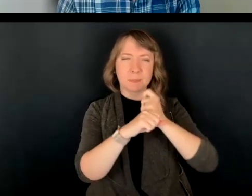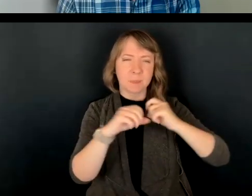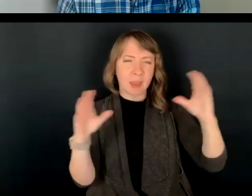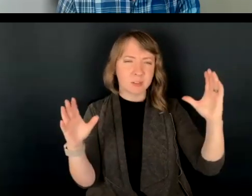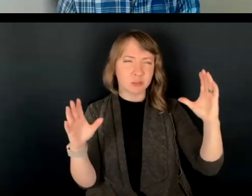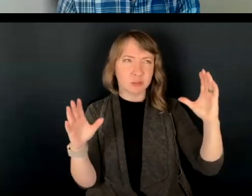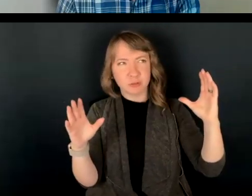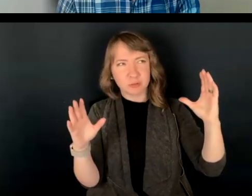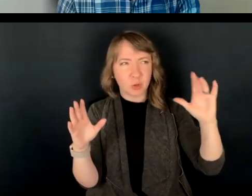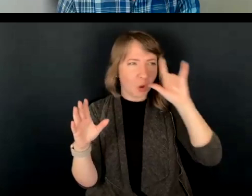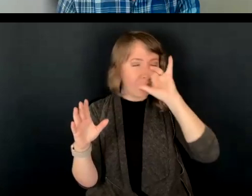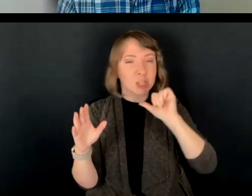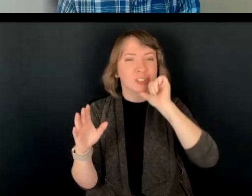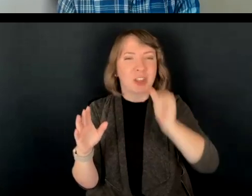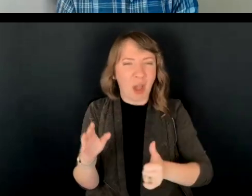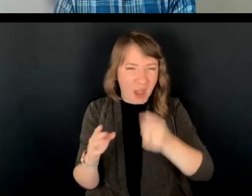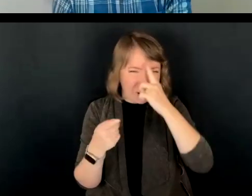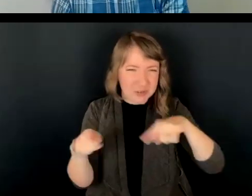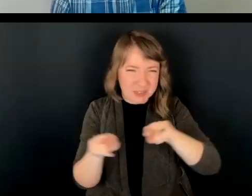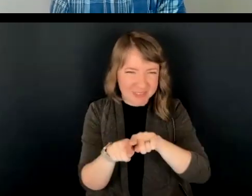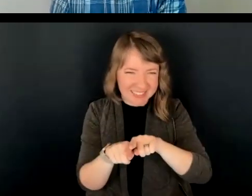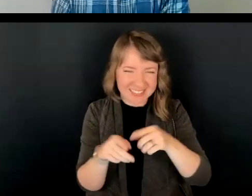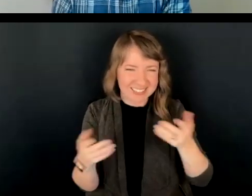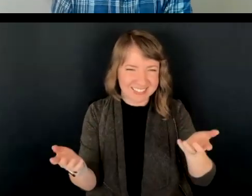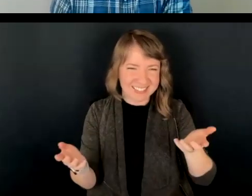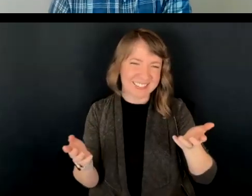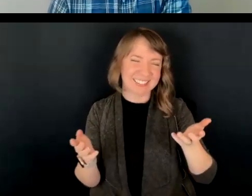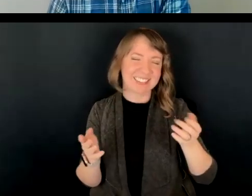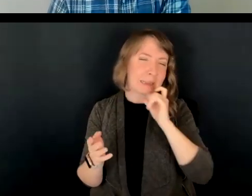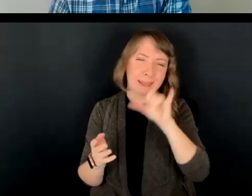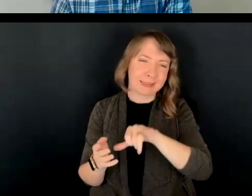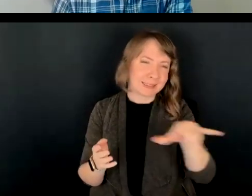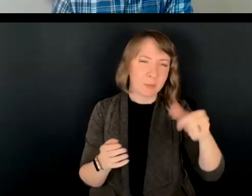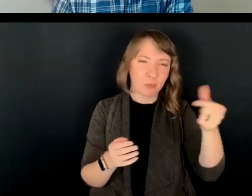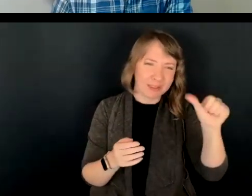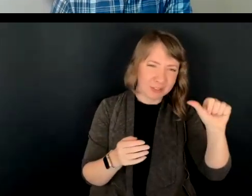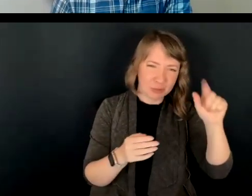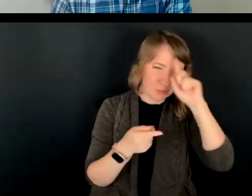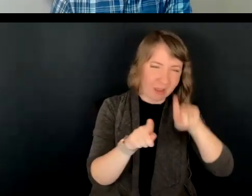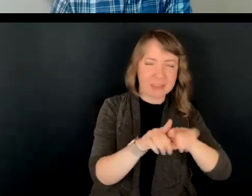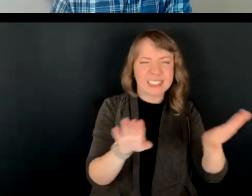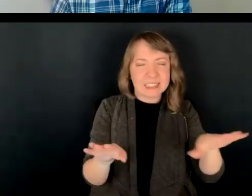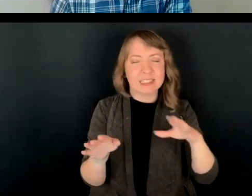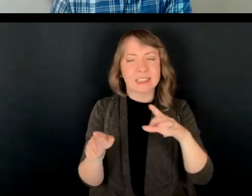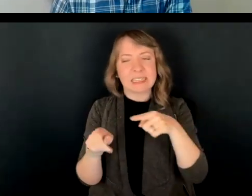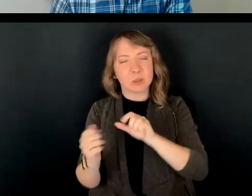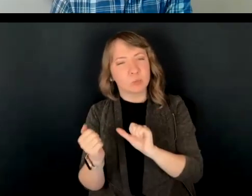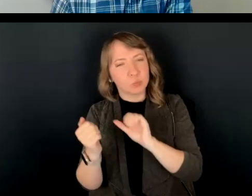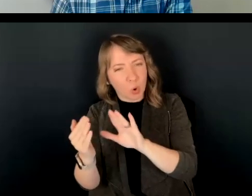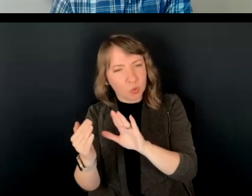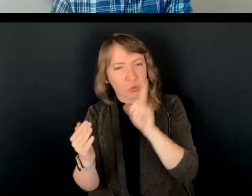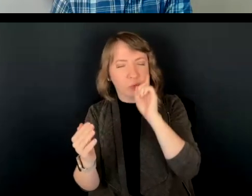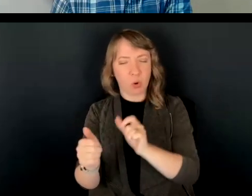agreements in the grants and agreements context. They're essentially it's a contracting mechanism, so a competitive